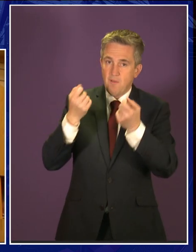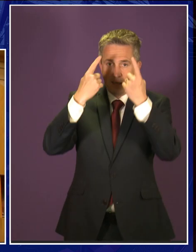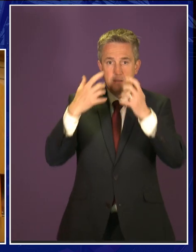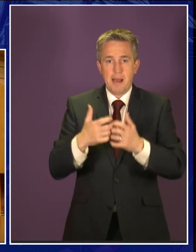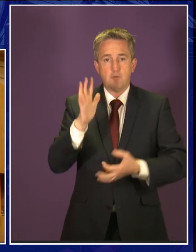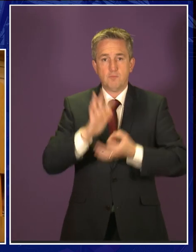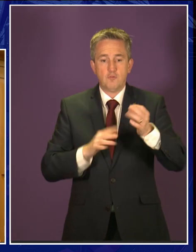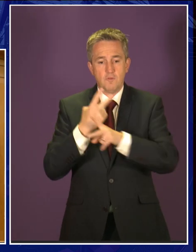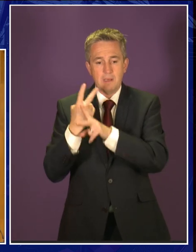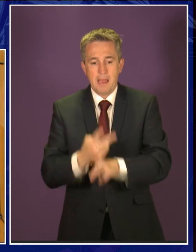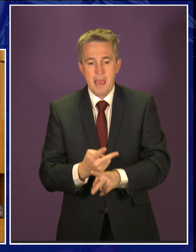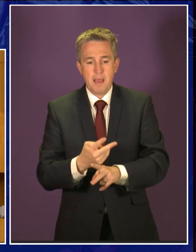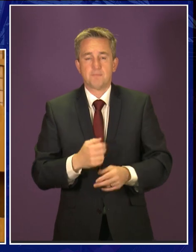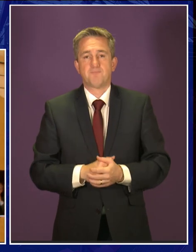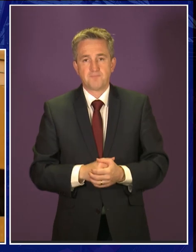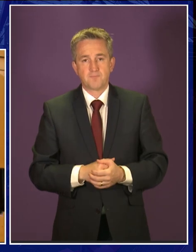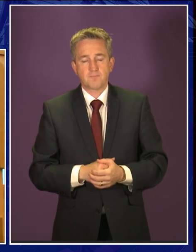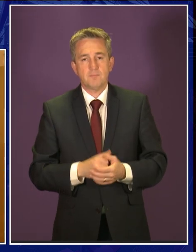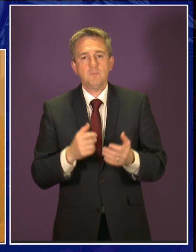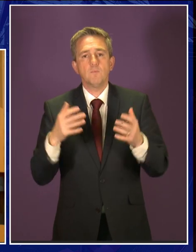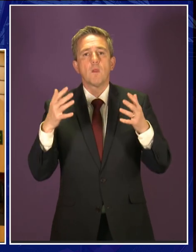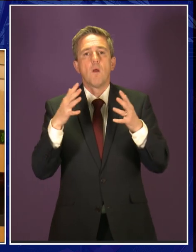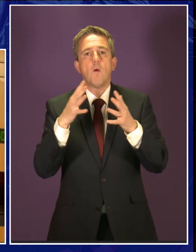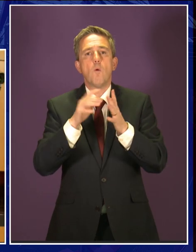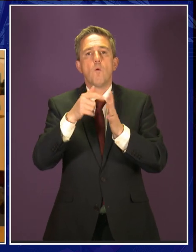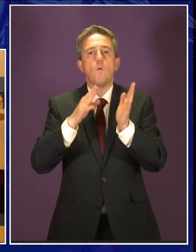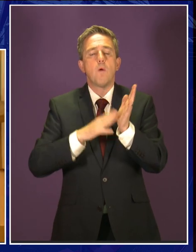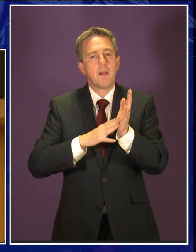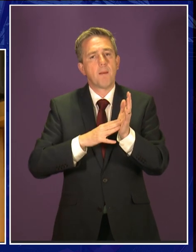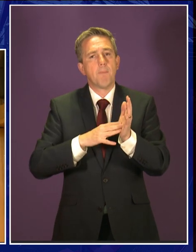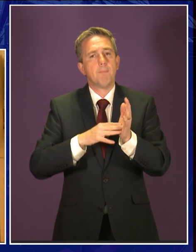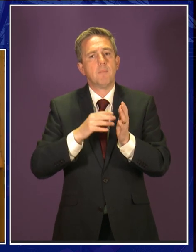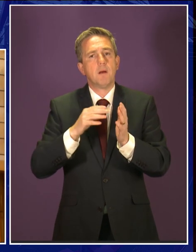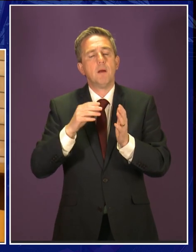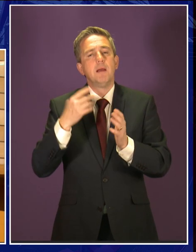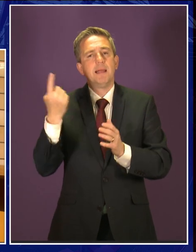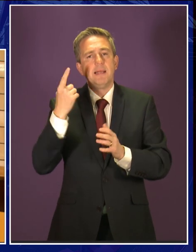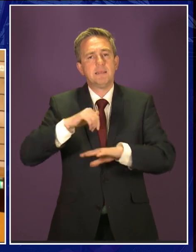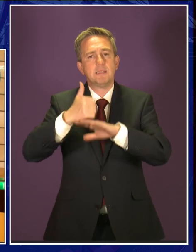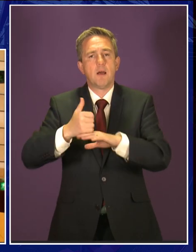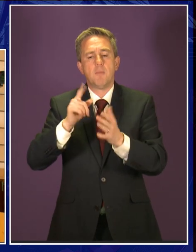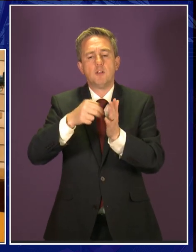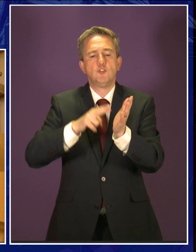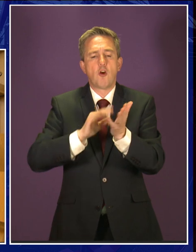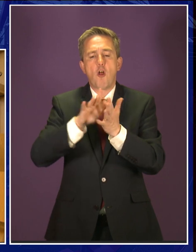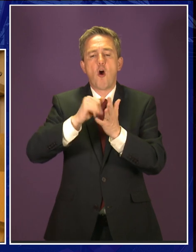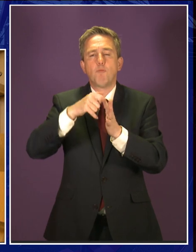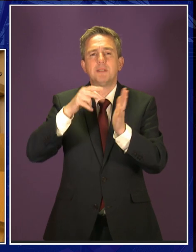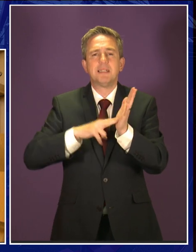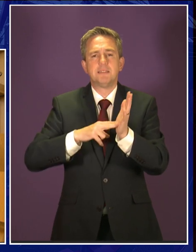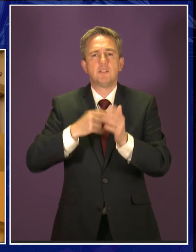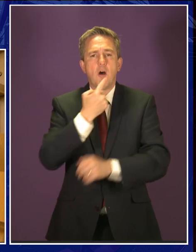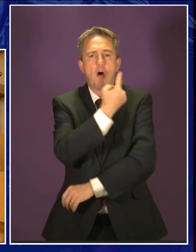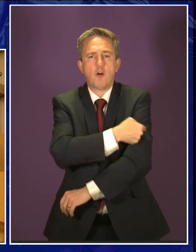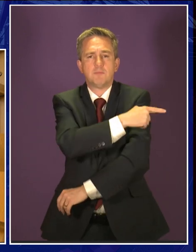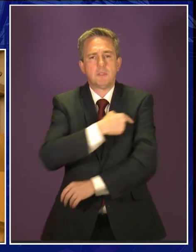care. Another example is Sir William Osler. He was the founder of Johns Hopkins Hospital in the United States. And he made this